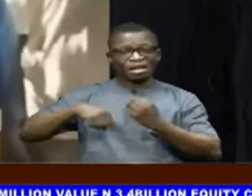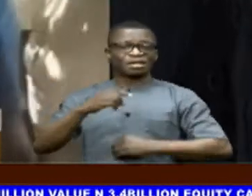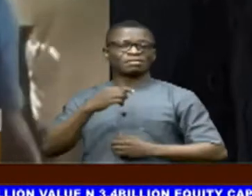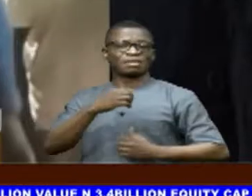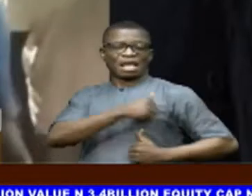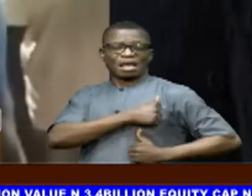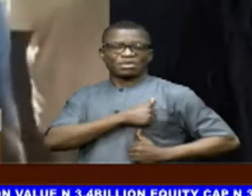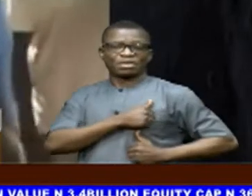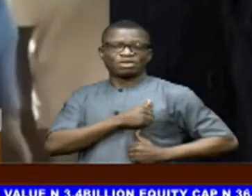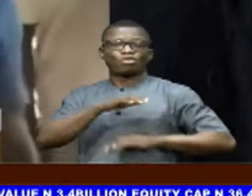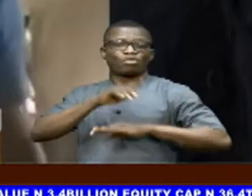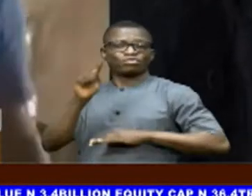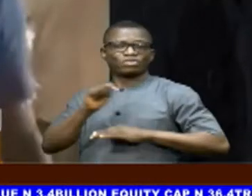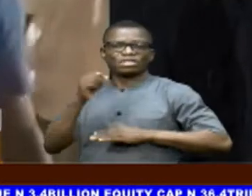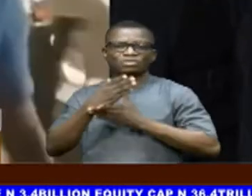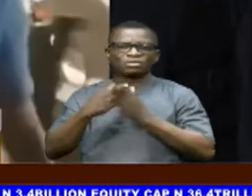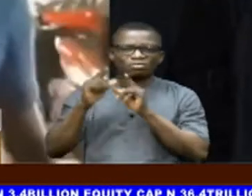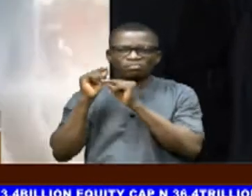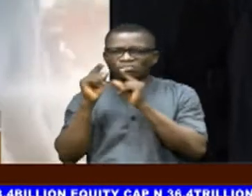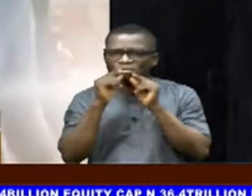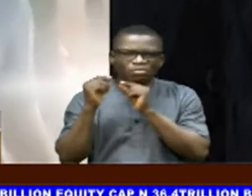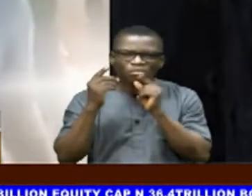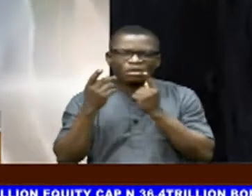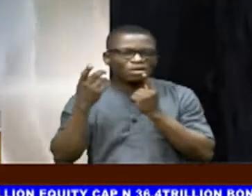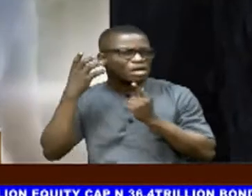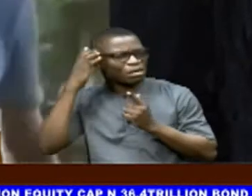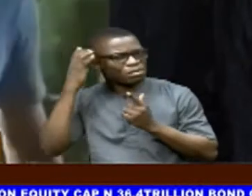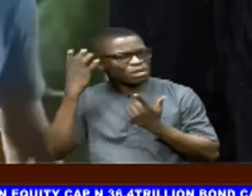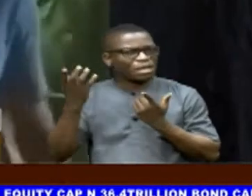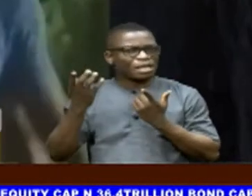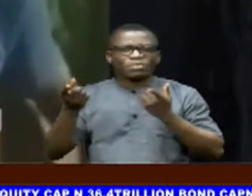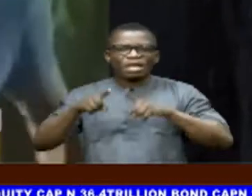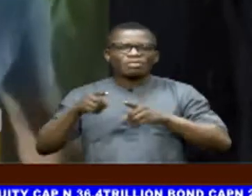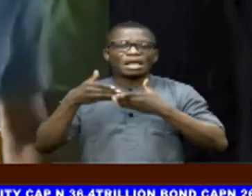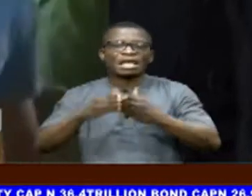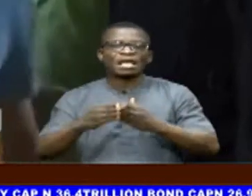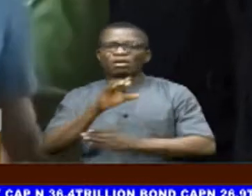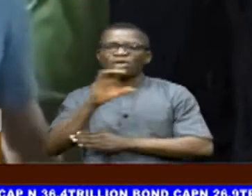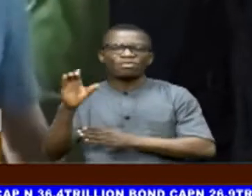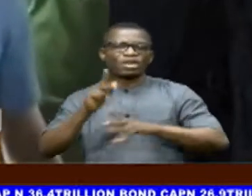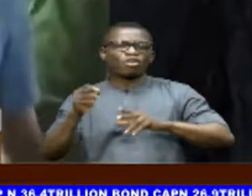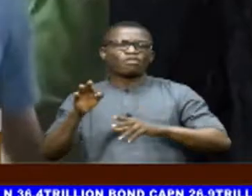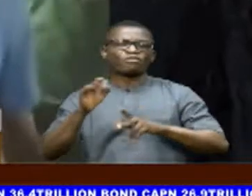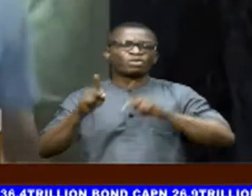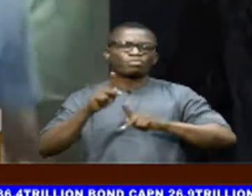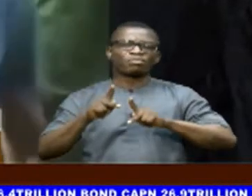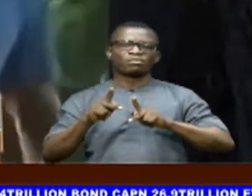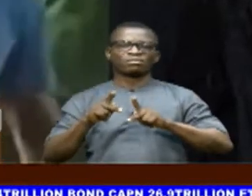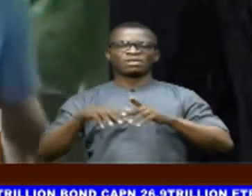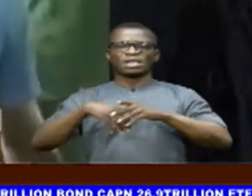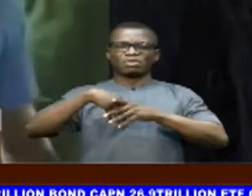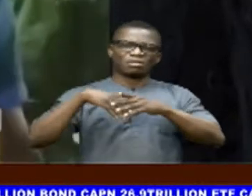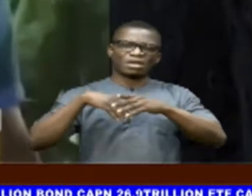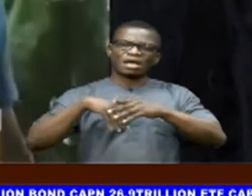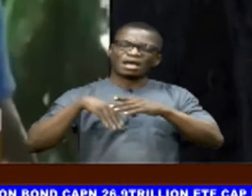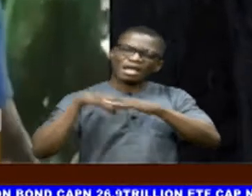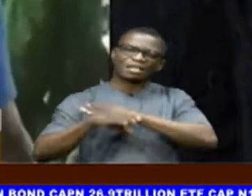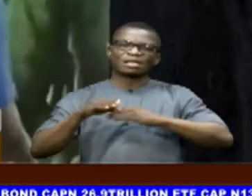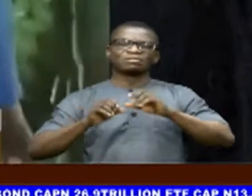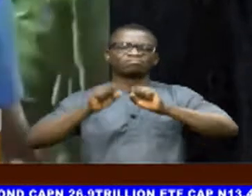rumors of a brewing mutiny had led hundreds of people to take to the streets of the capital,